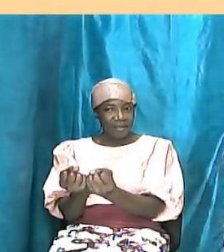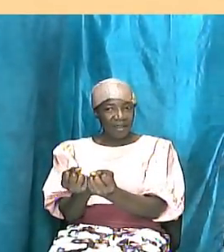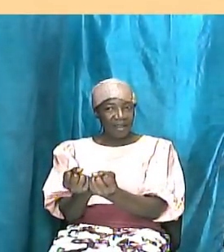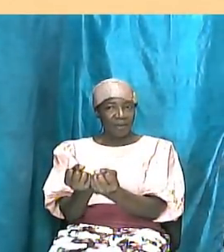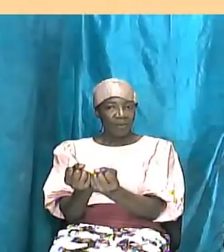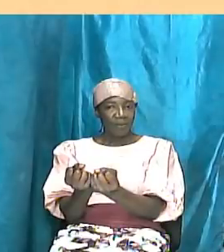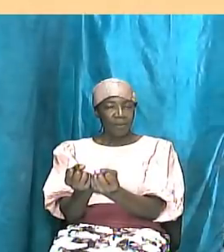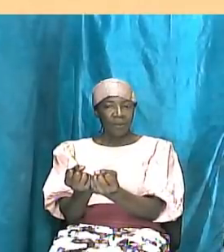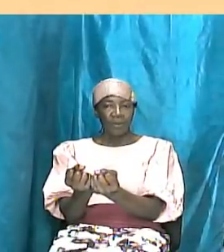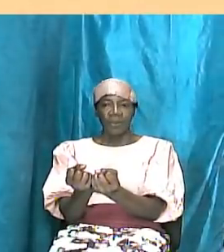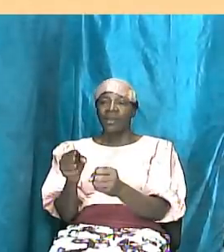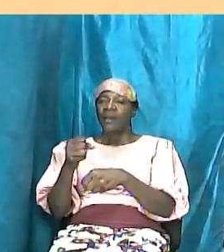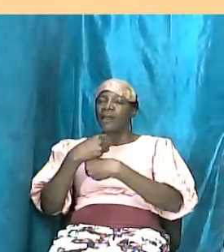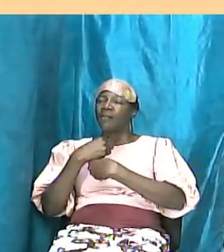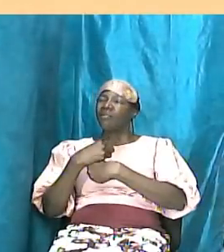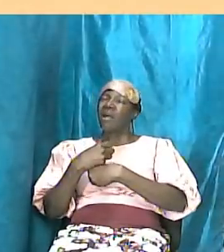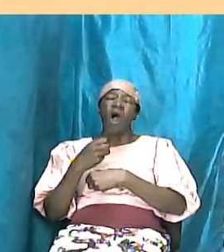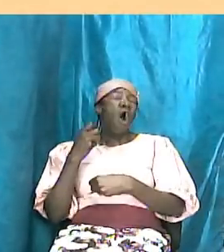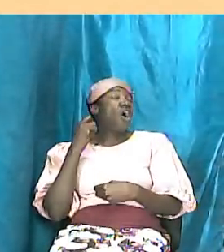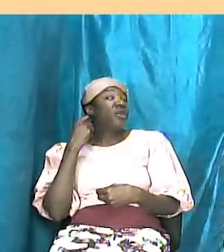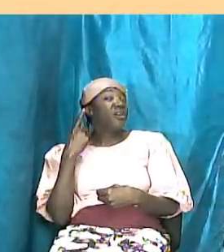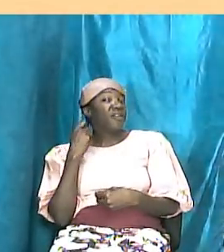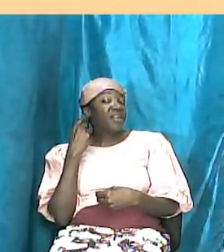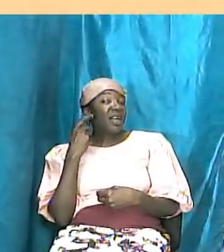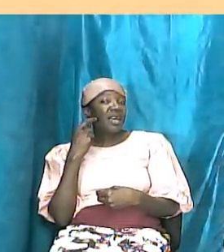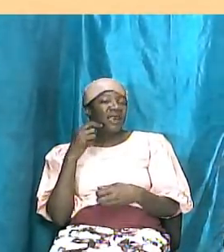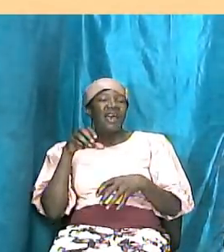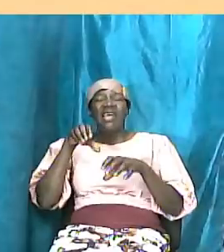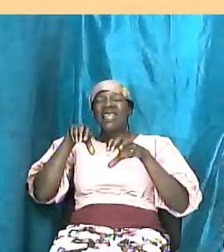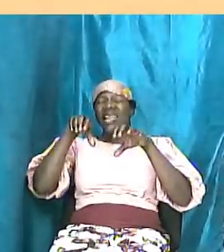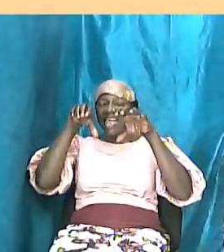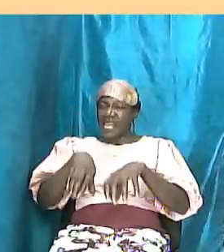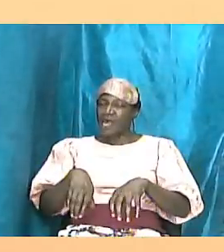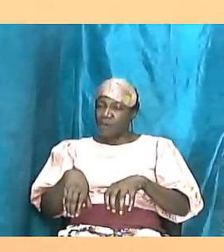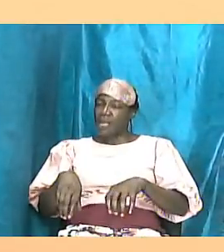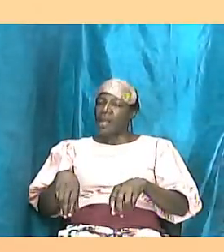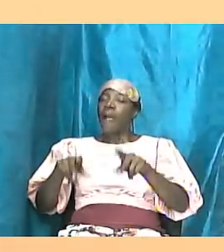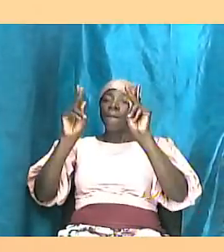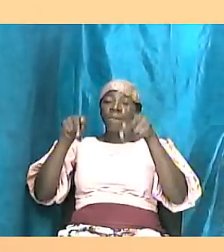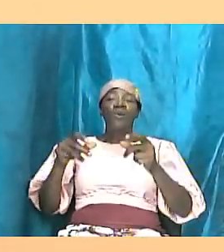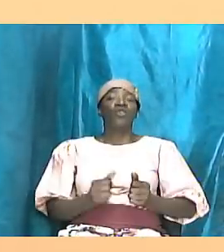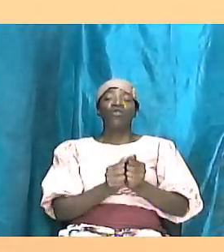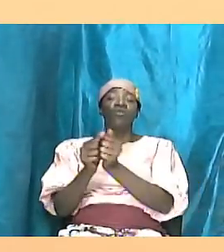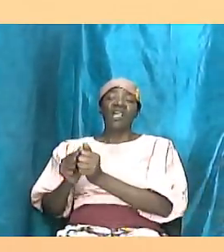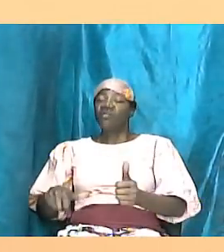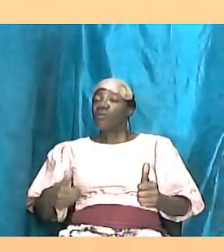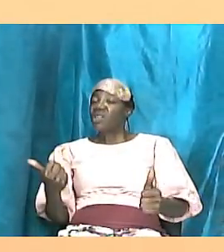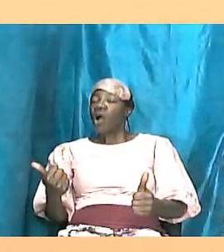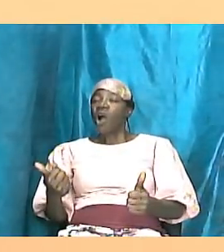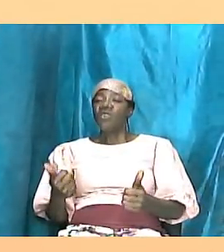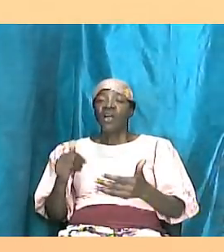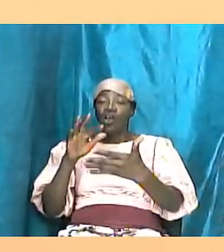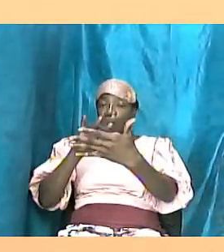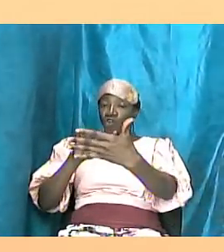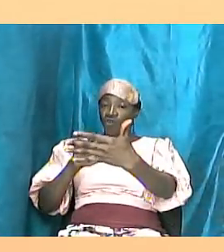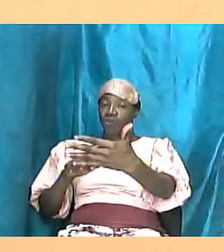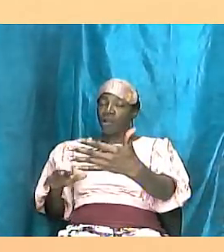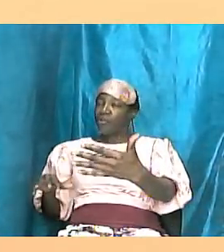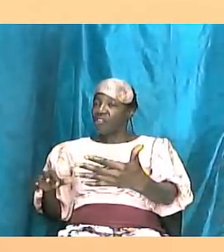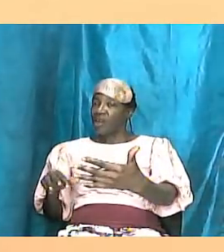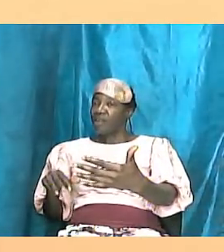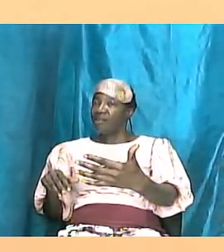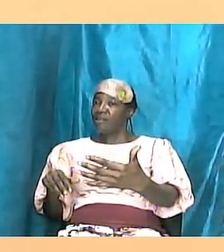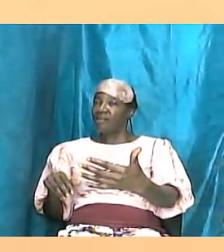that make sense, we see things that can be aligned with other scriptures and other things in scriptures, we